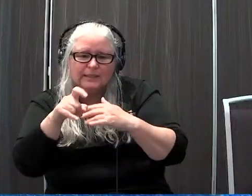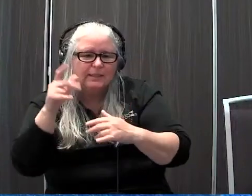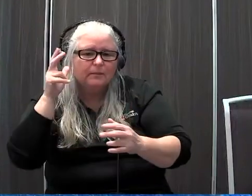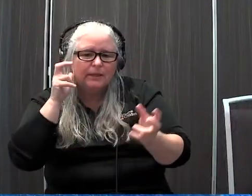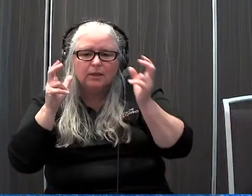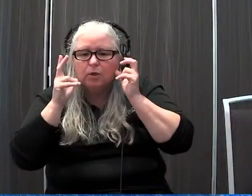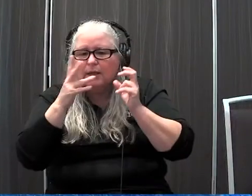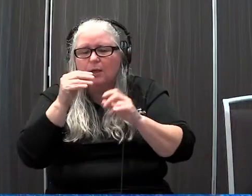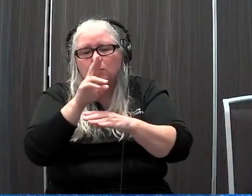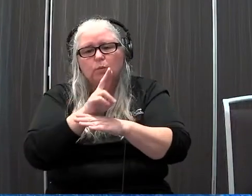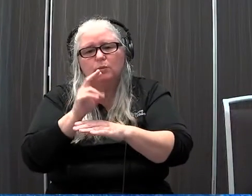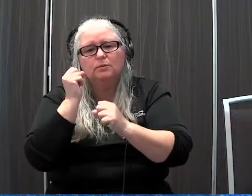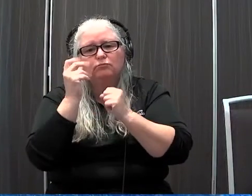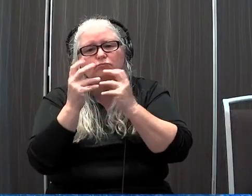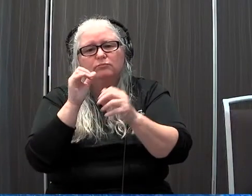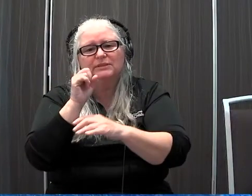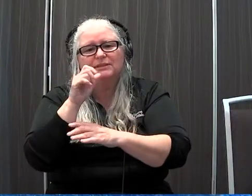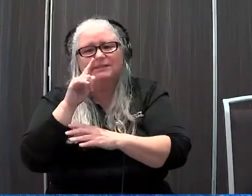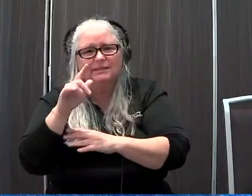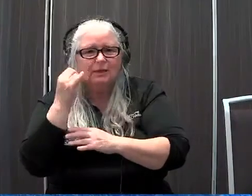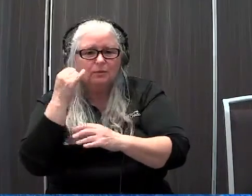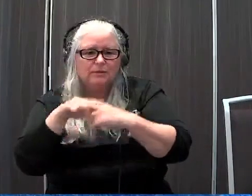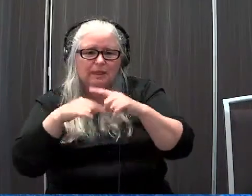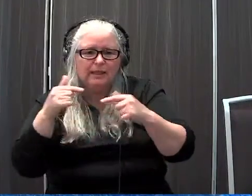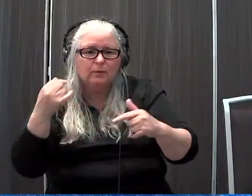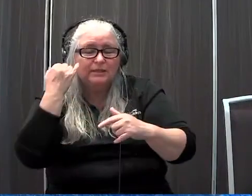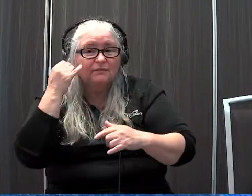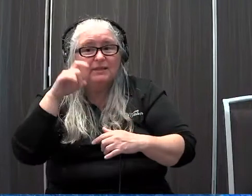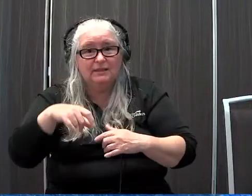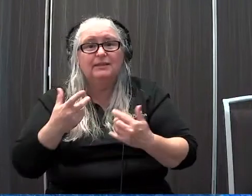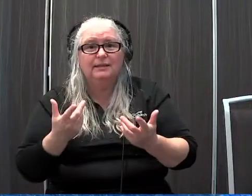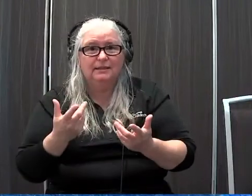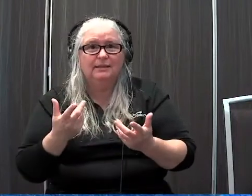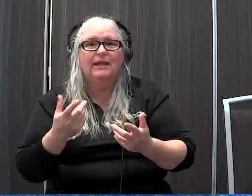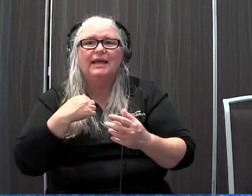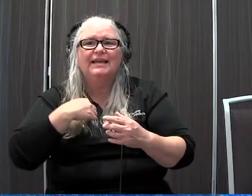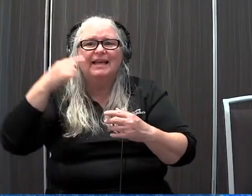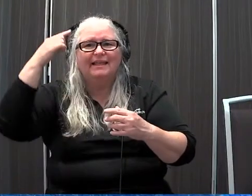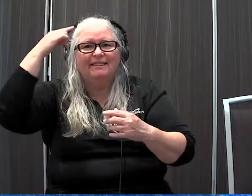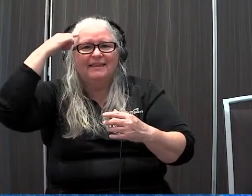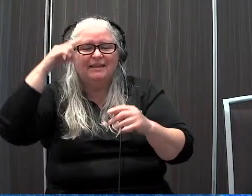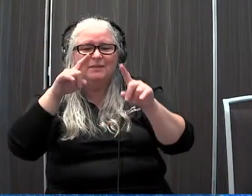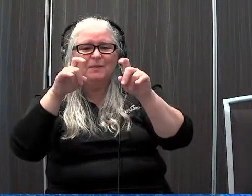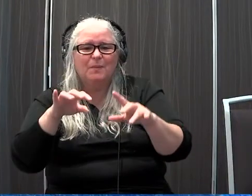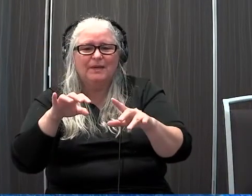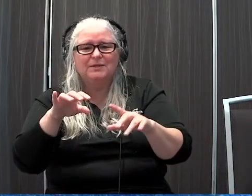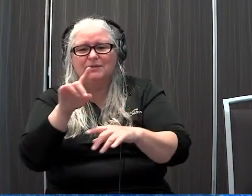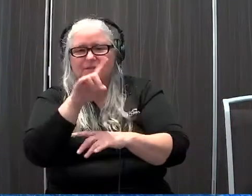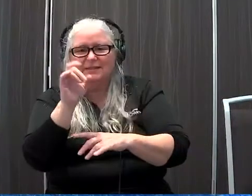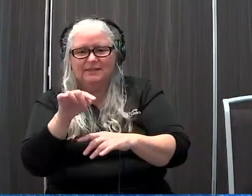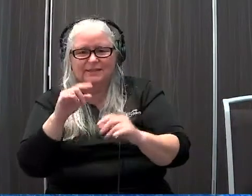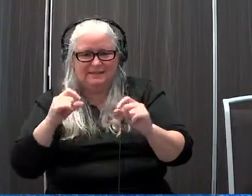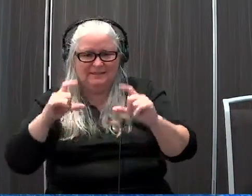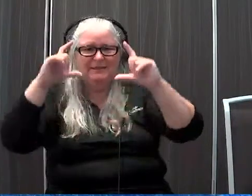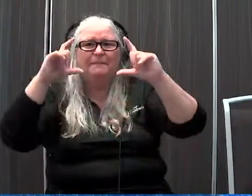it's appropriate for that specific student. And I think our poll is up for the hearing question, Okay. so we should be able to refer to it